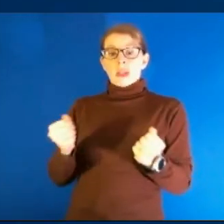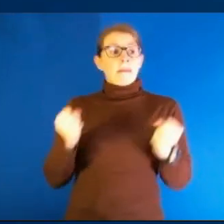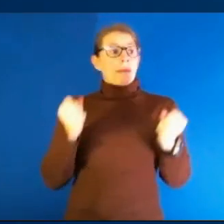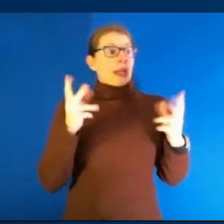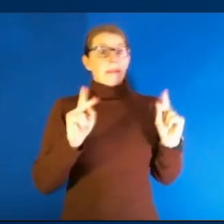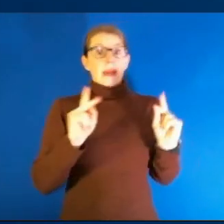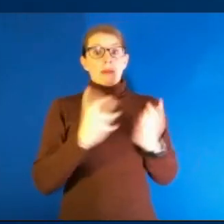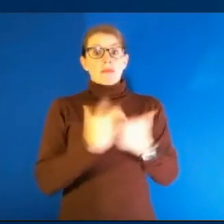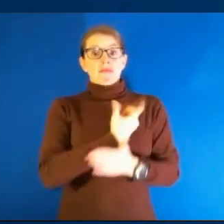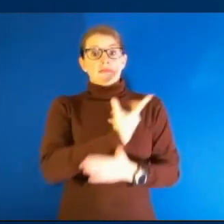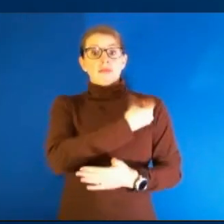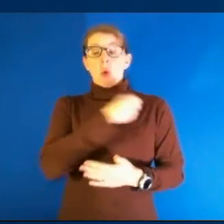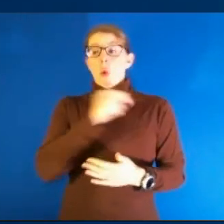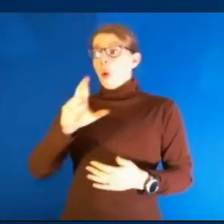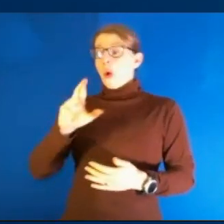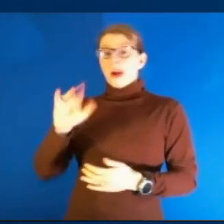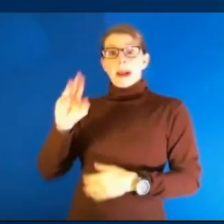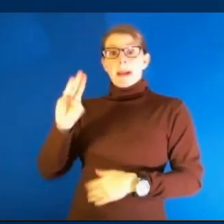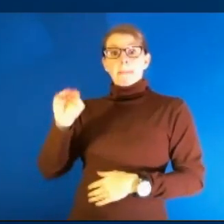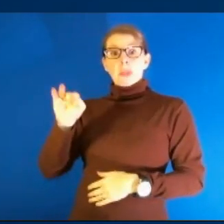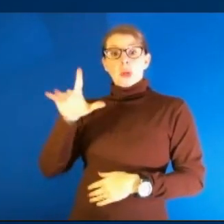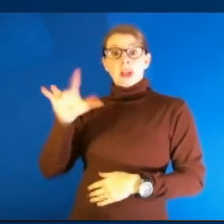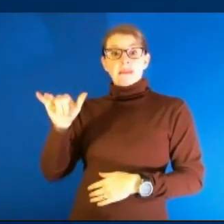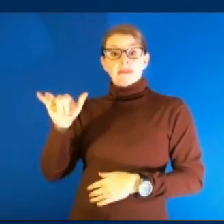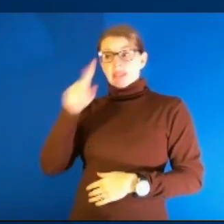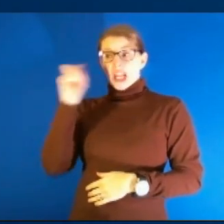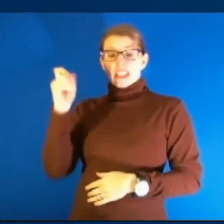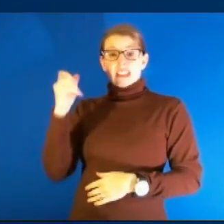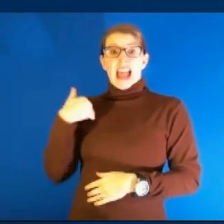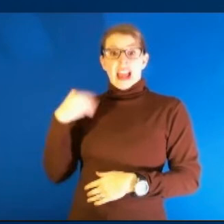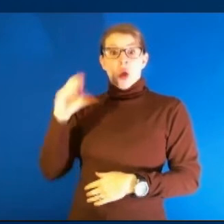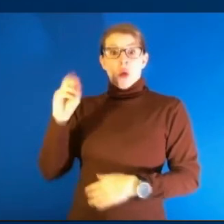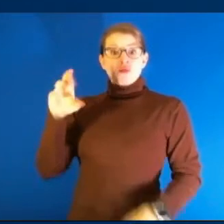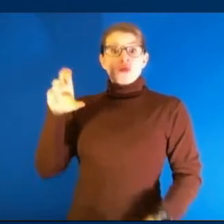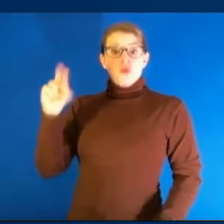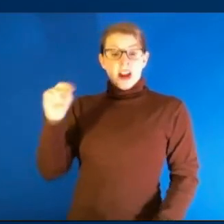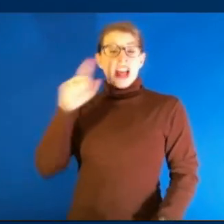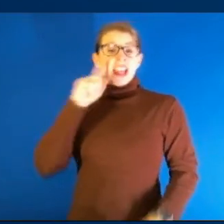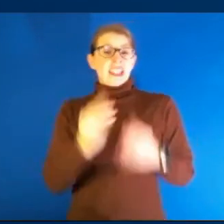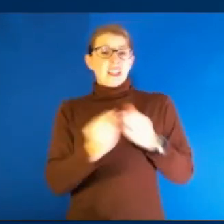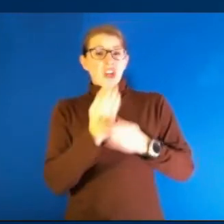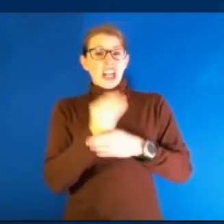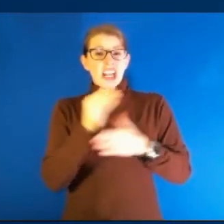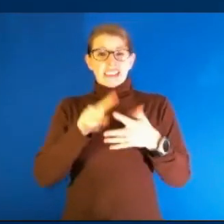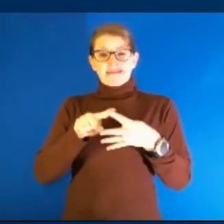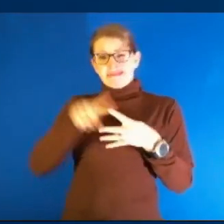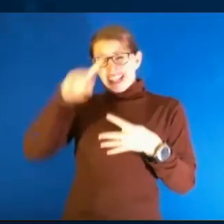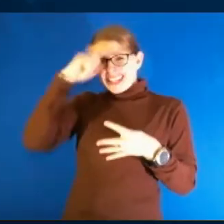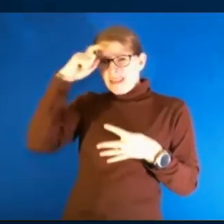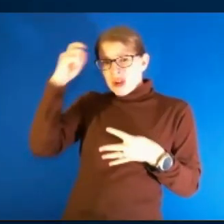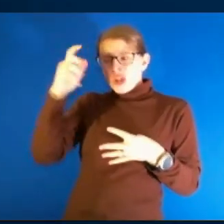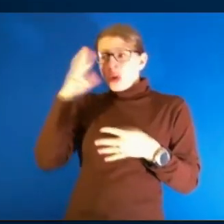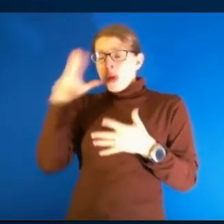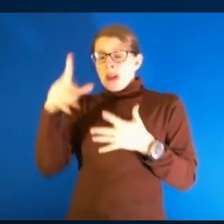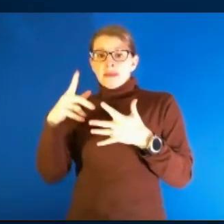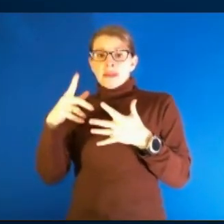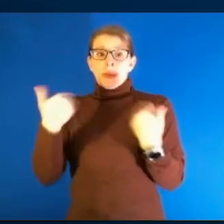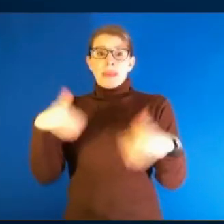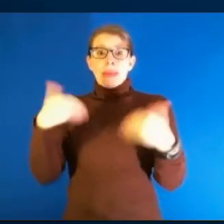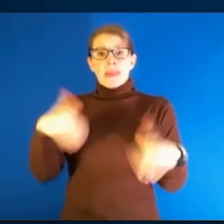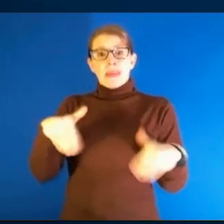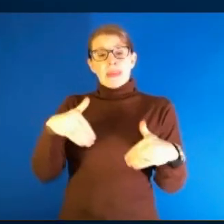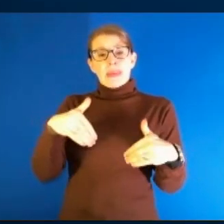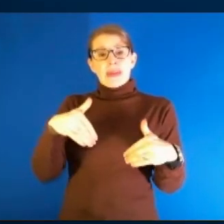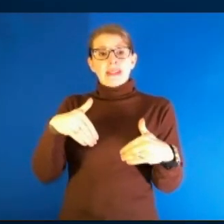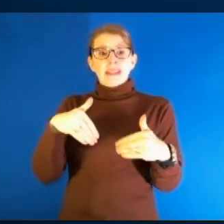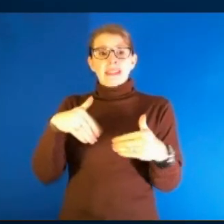native immunity from having had Omicron, I think this spring and early summer, hopefully Hawkeye, we're going to see a really good